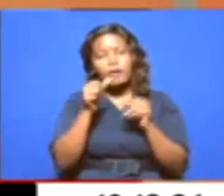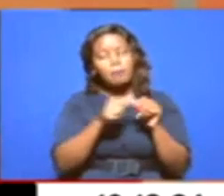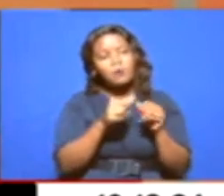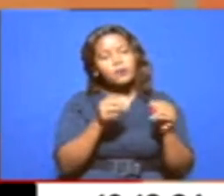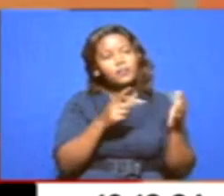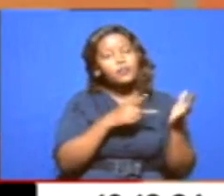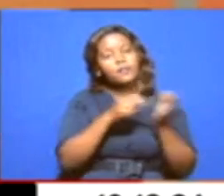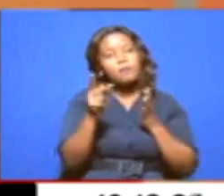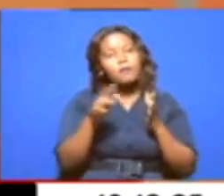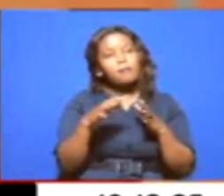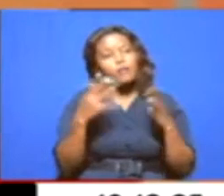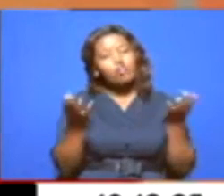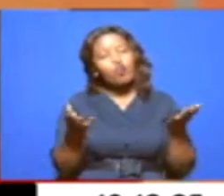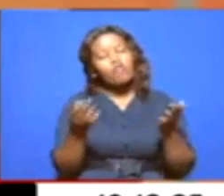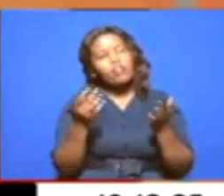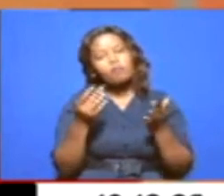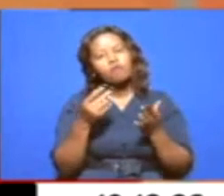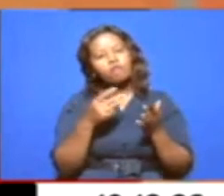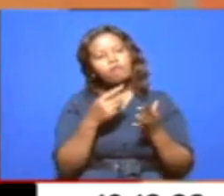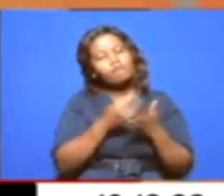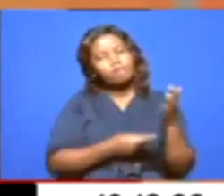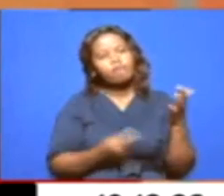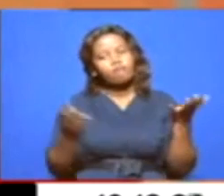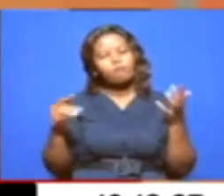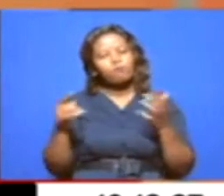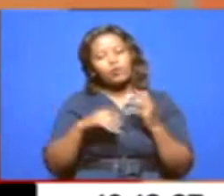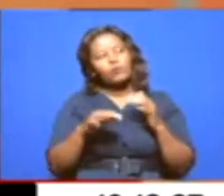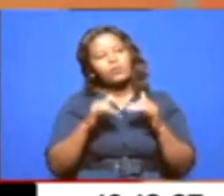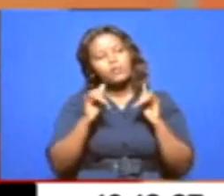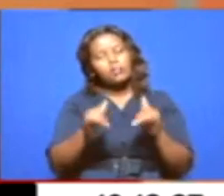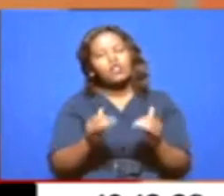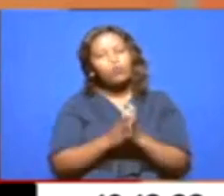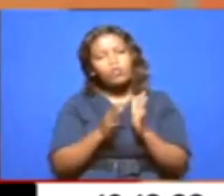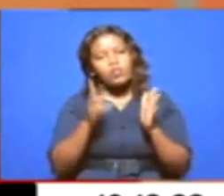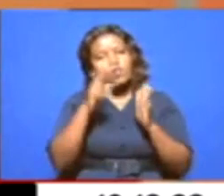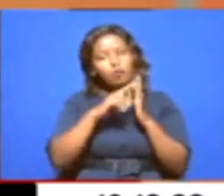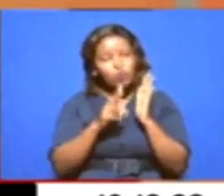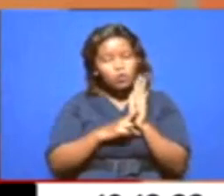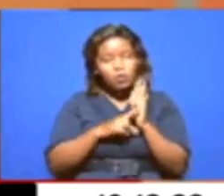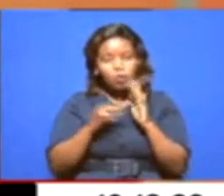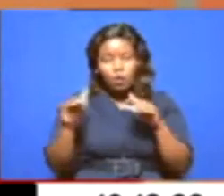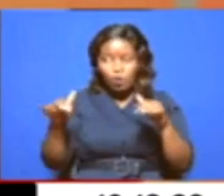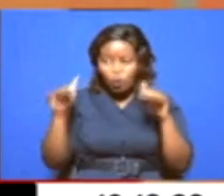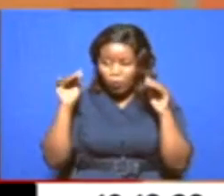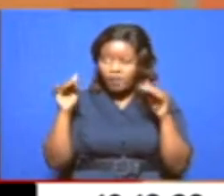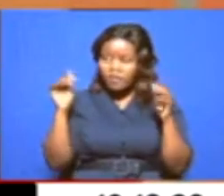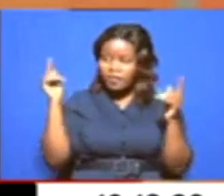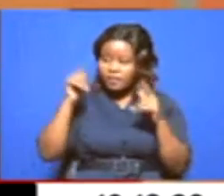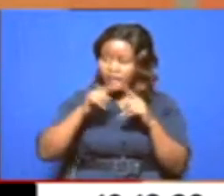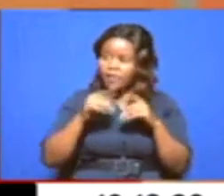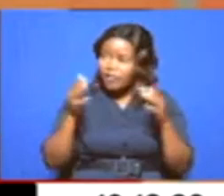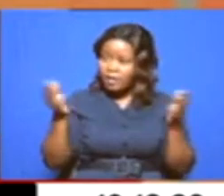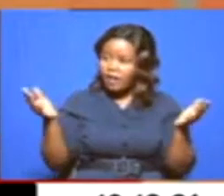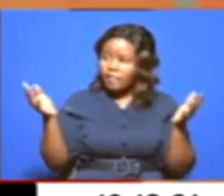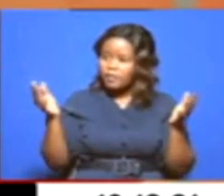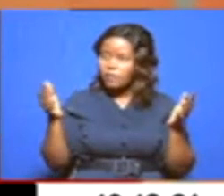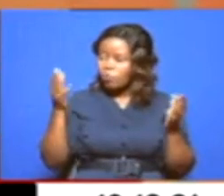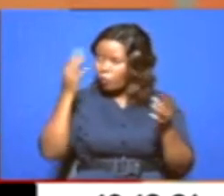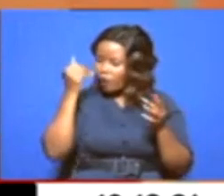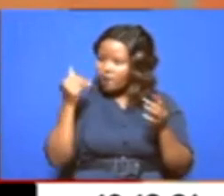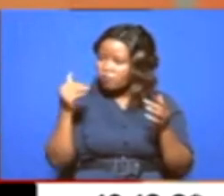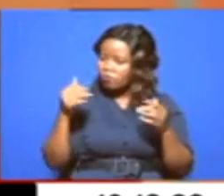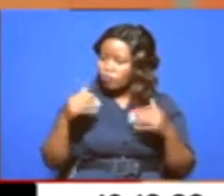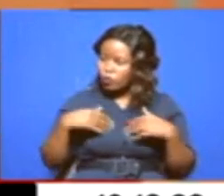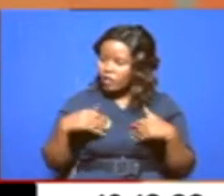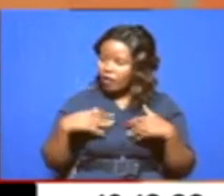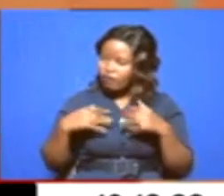prices, we stick to the rules and regulations governing that. We will wait until, because there'll be the athletes will be tested, so